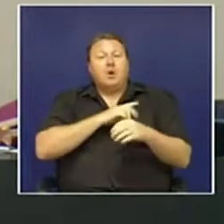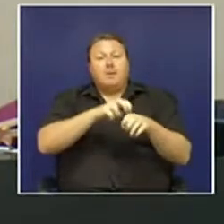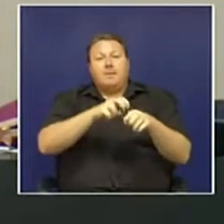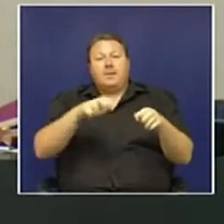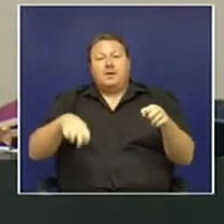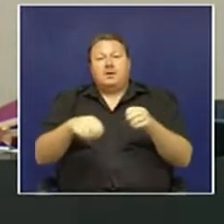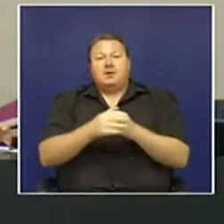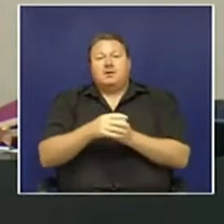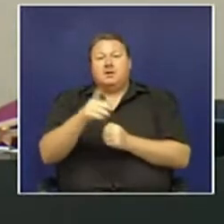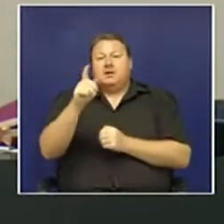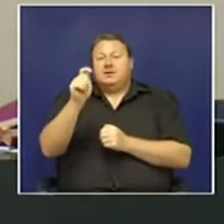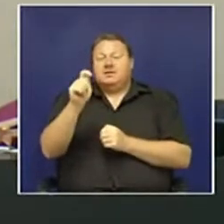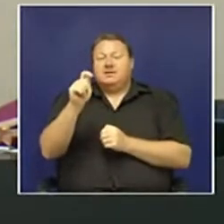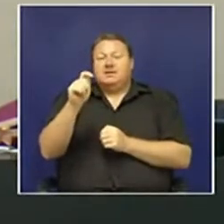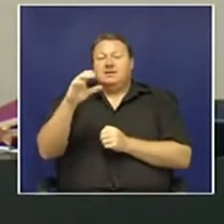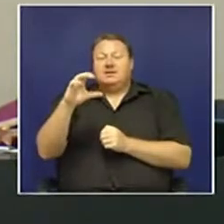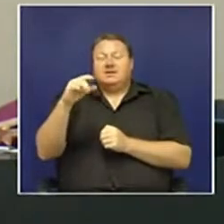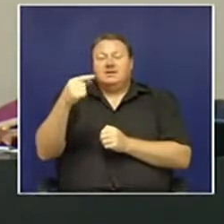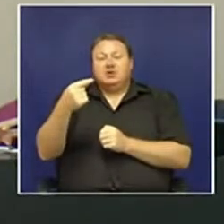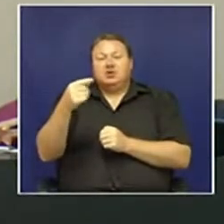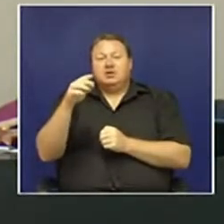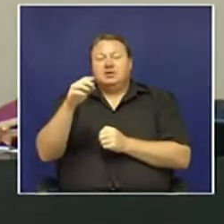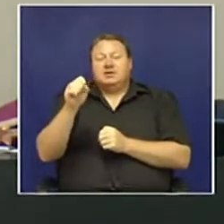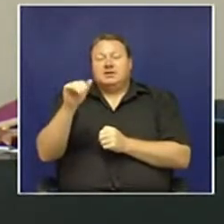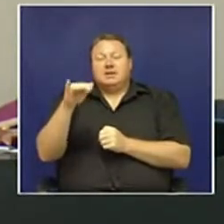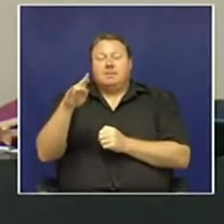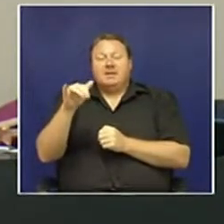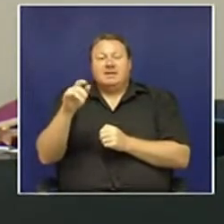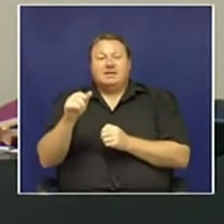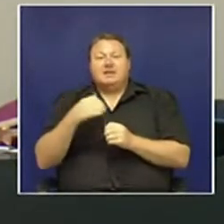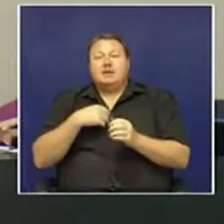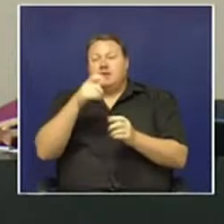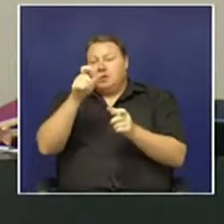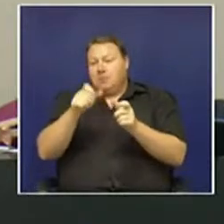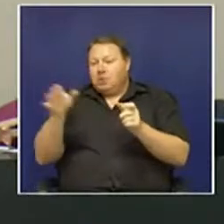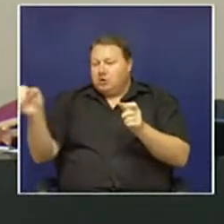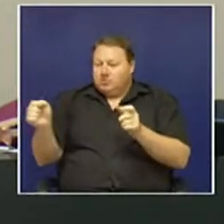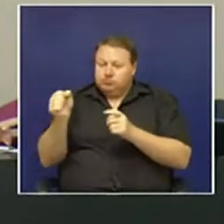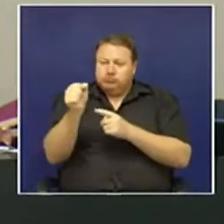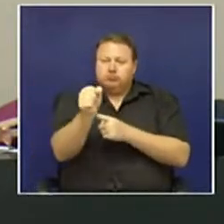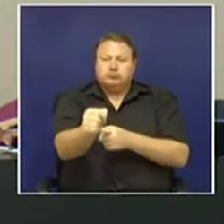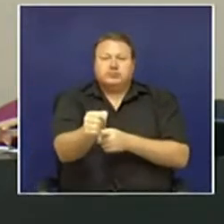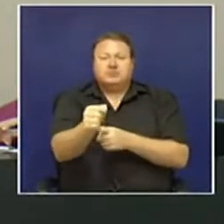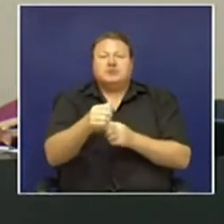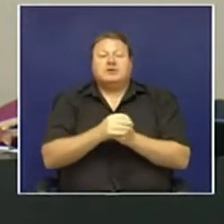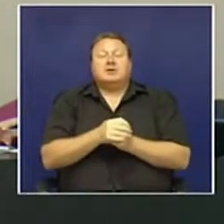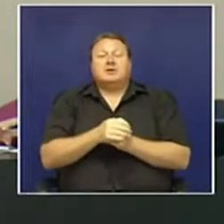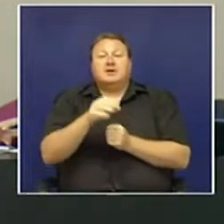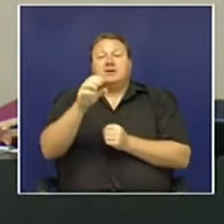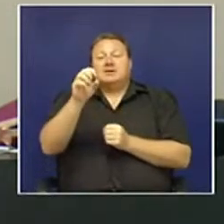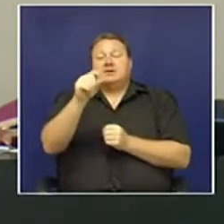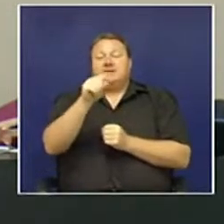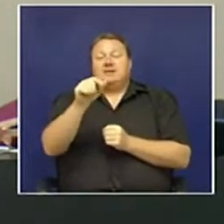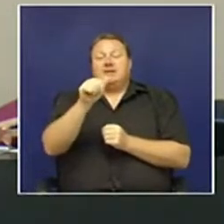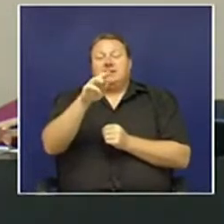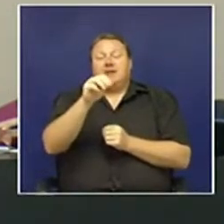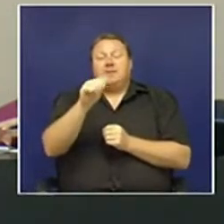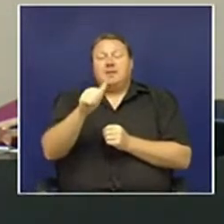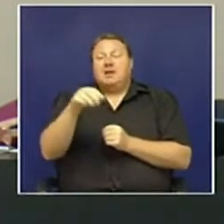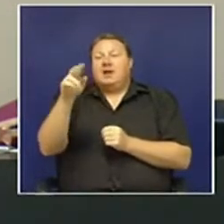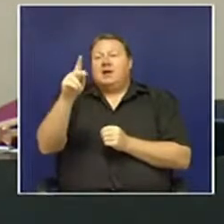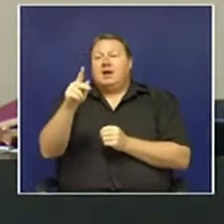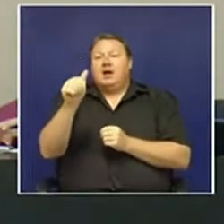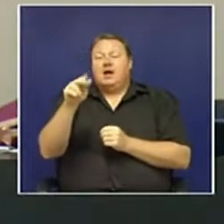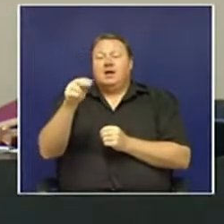T.G. Shiviti has been filled by the nomination of Ms. Zama Kanyase with effect